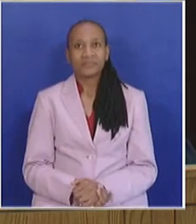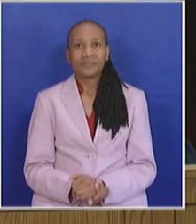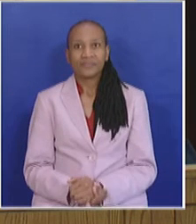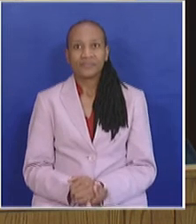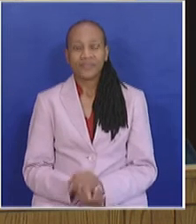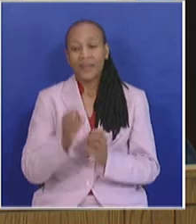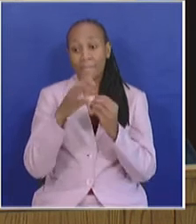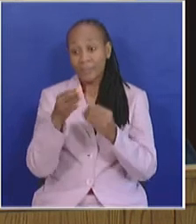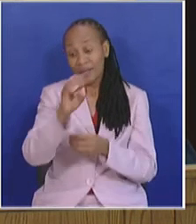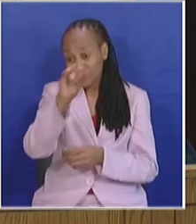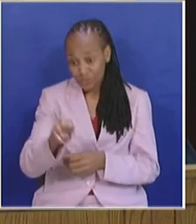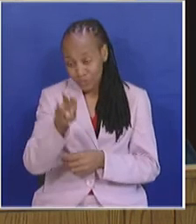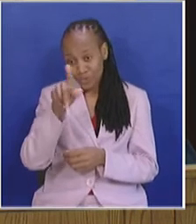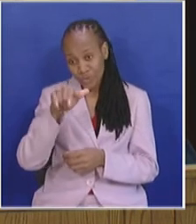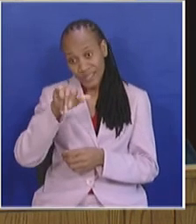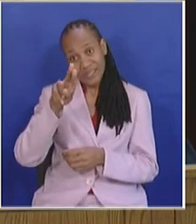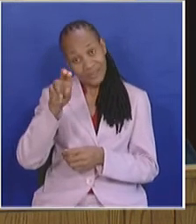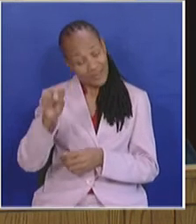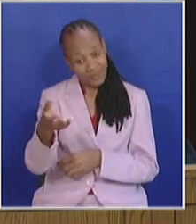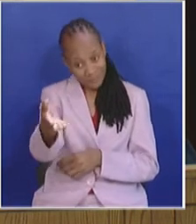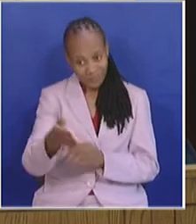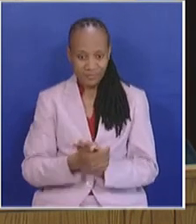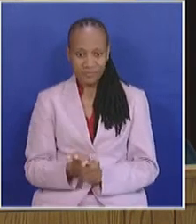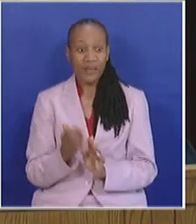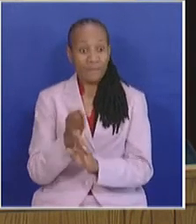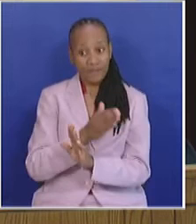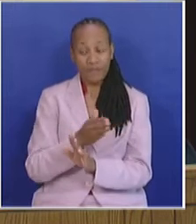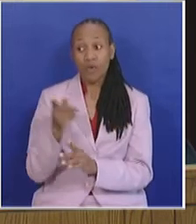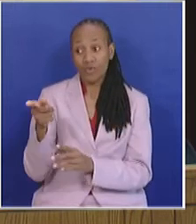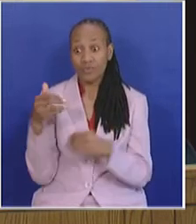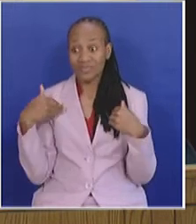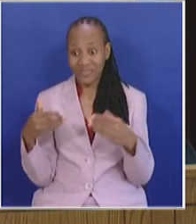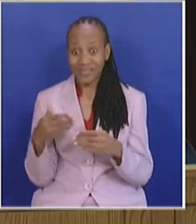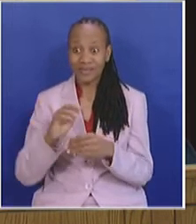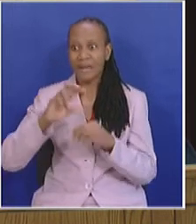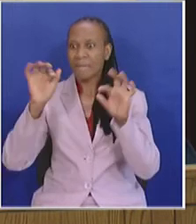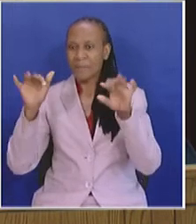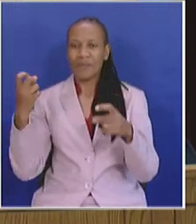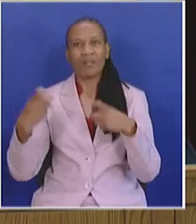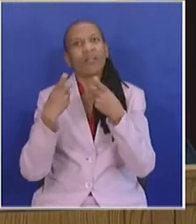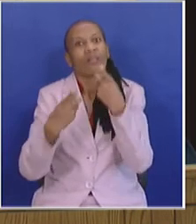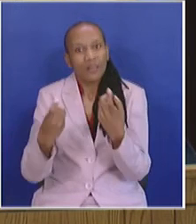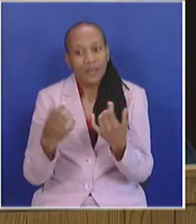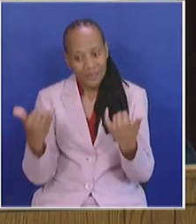Honorable Julius, as you were interrupted, you will start all over.